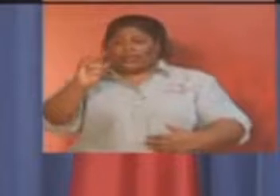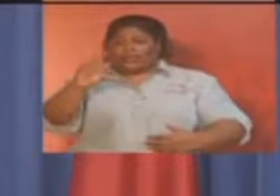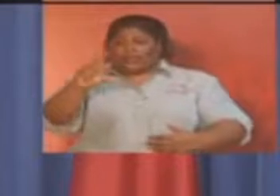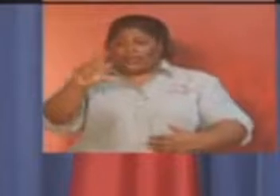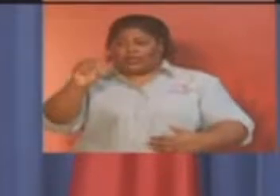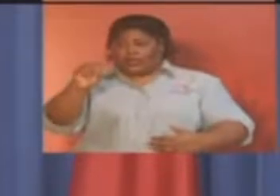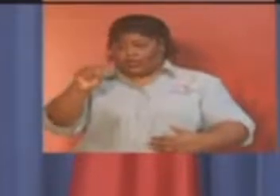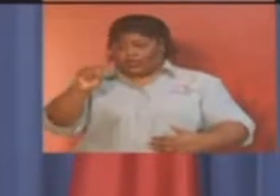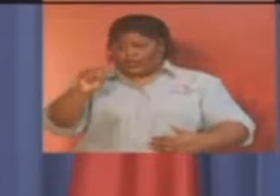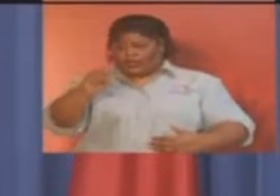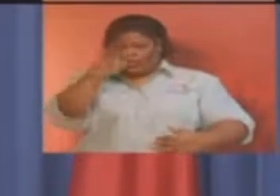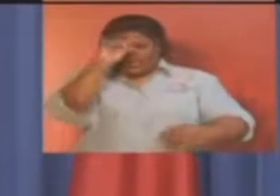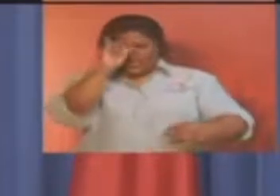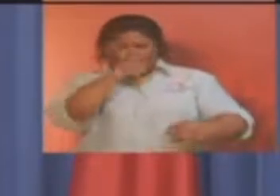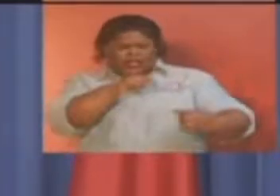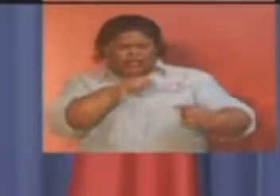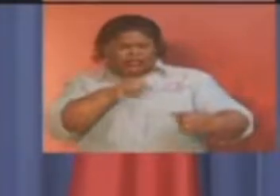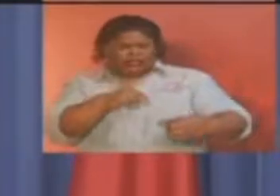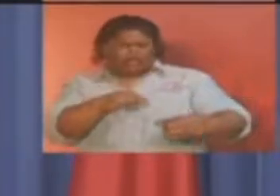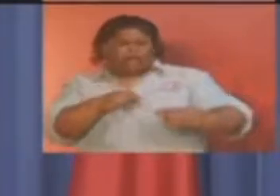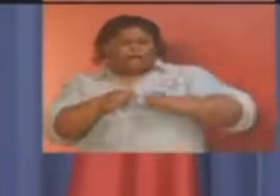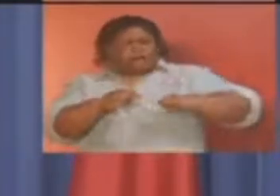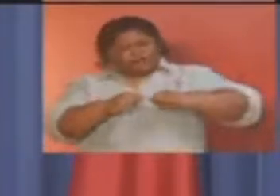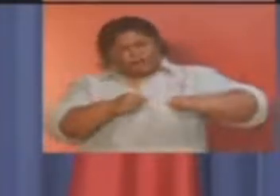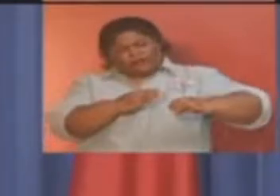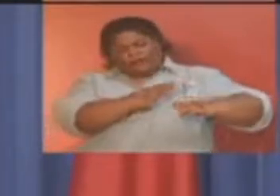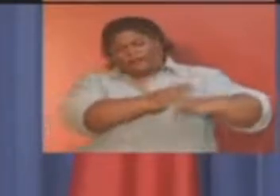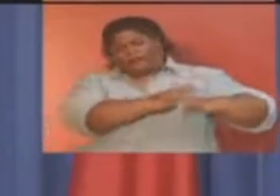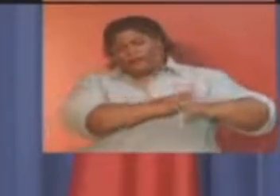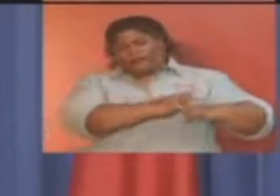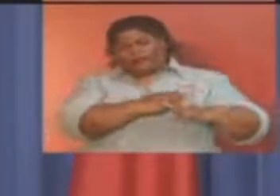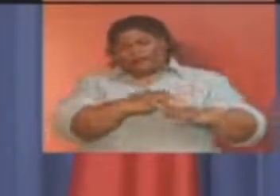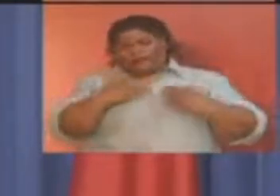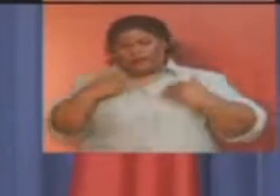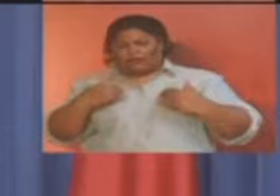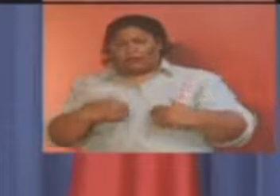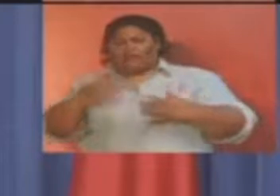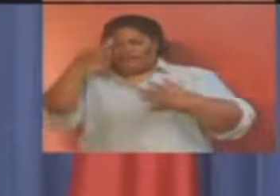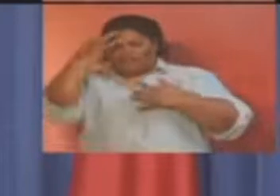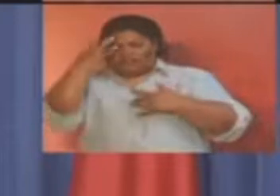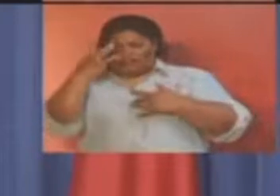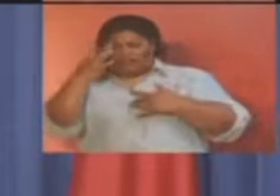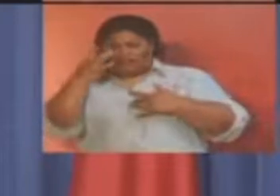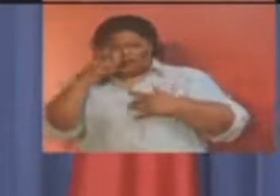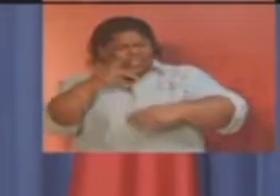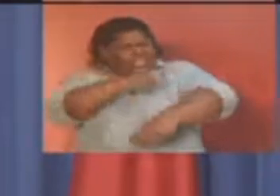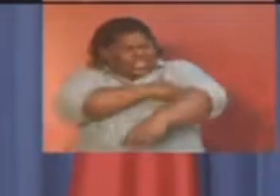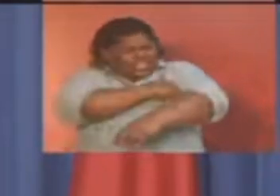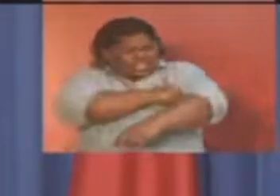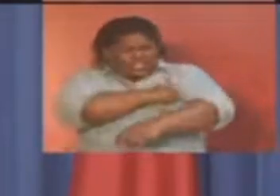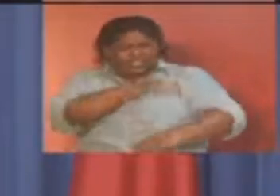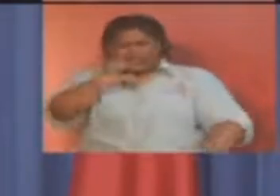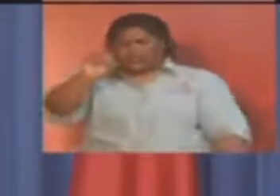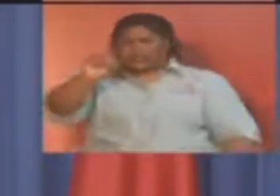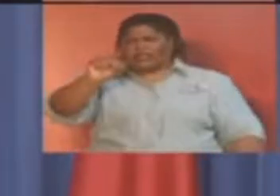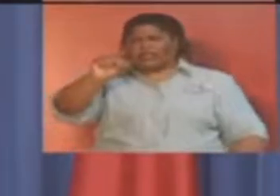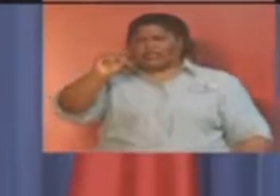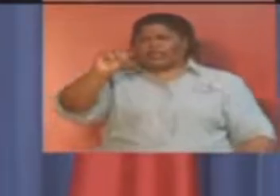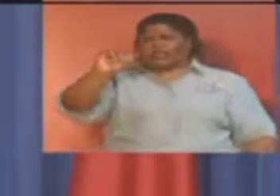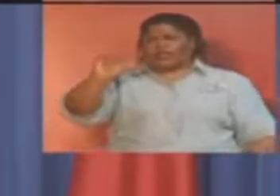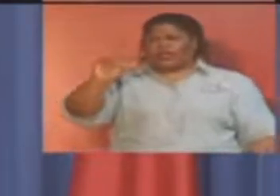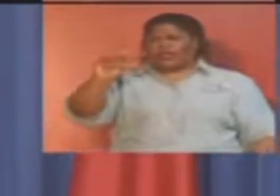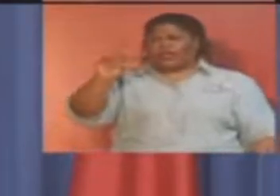the outside. So just to give a little more details on Sinopharm itself, Sinopharm is an inactivated